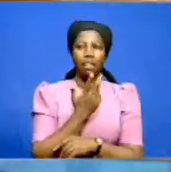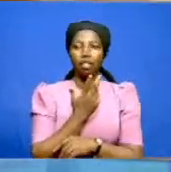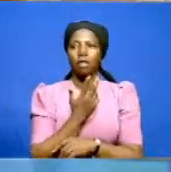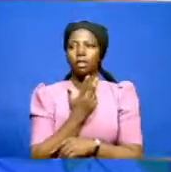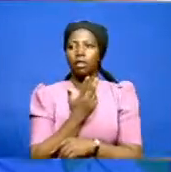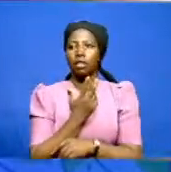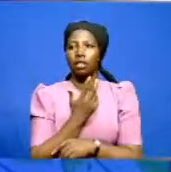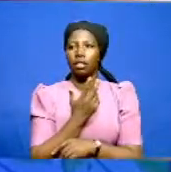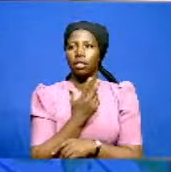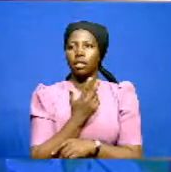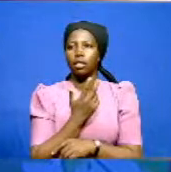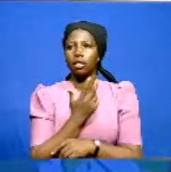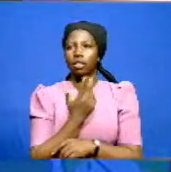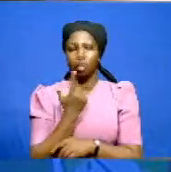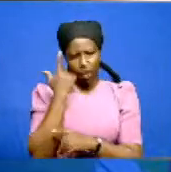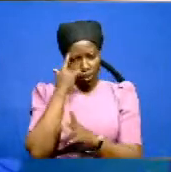of you.